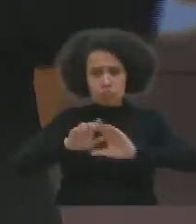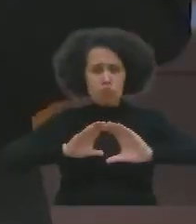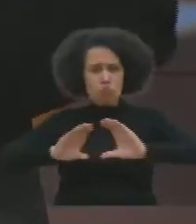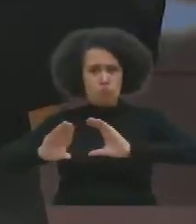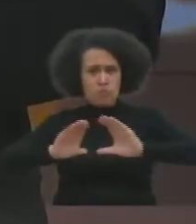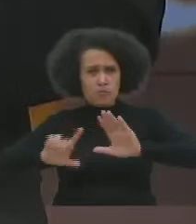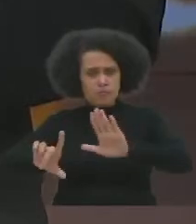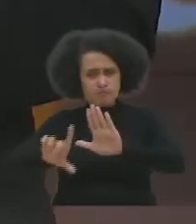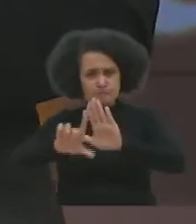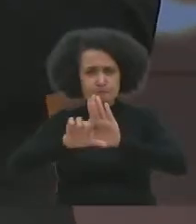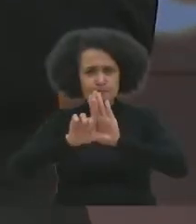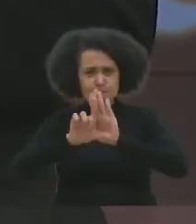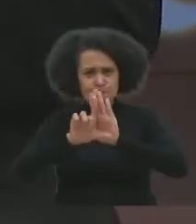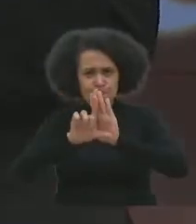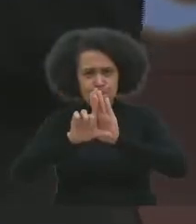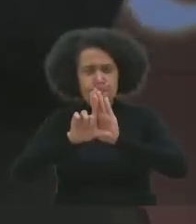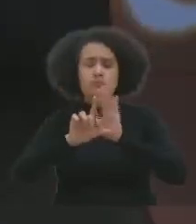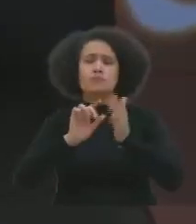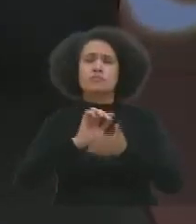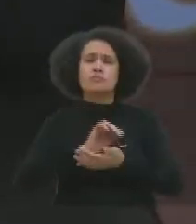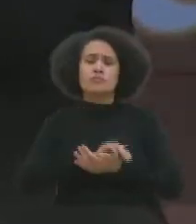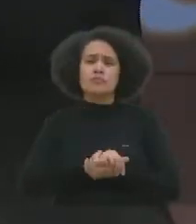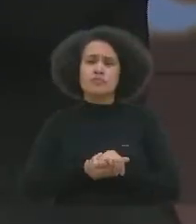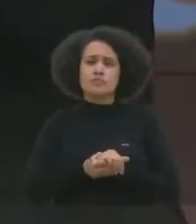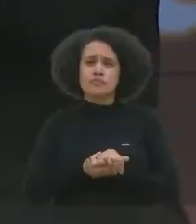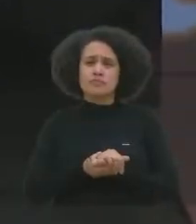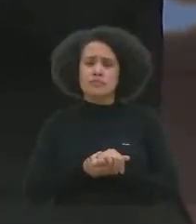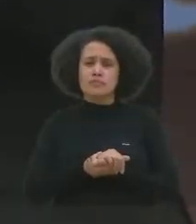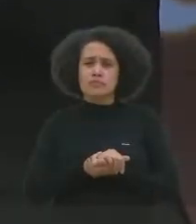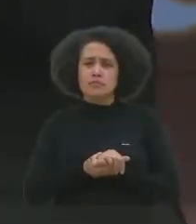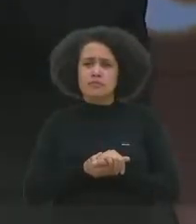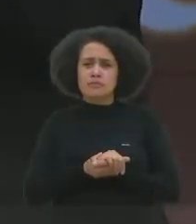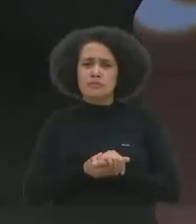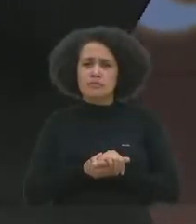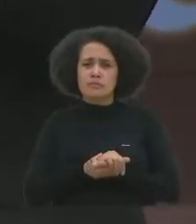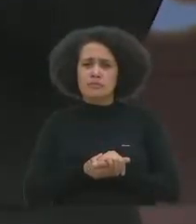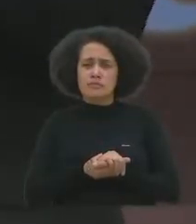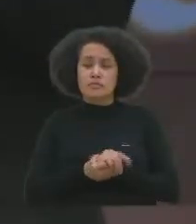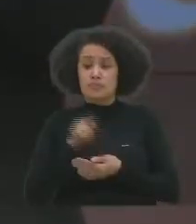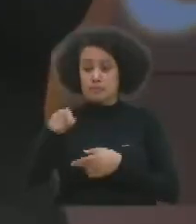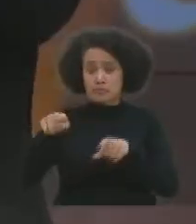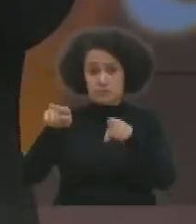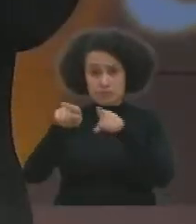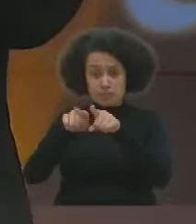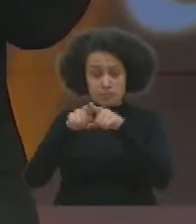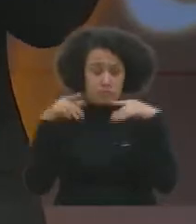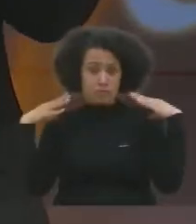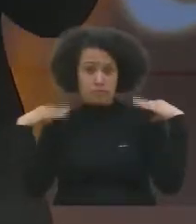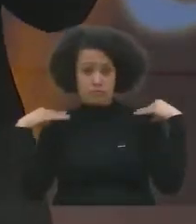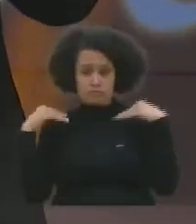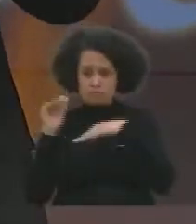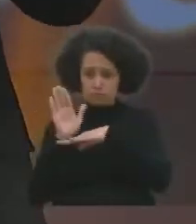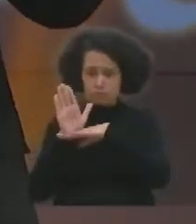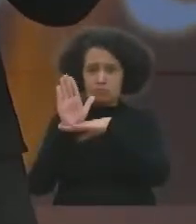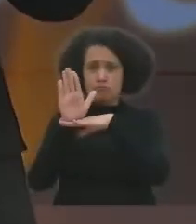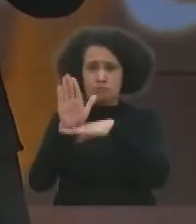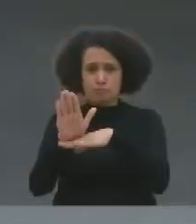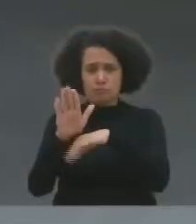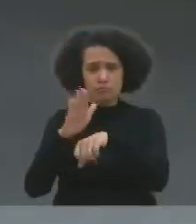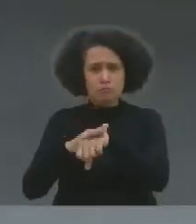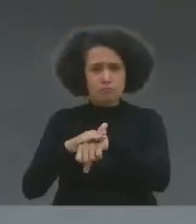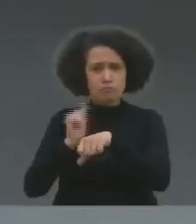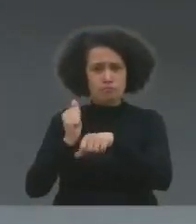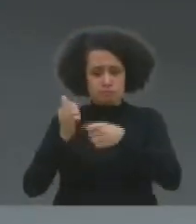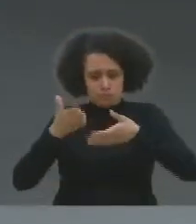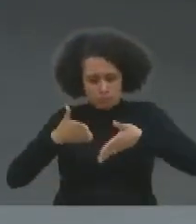lei. They were there to announce the birth and the callings of people. Estavam lá para ajudar no chamado, no